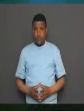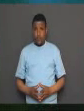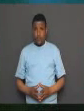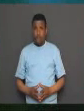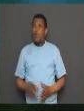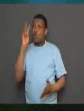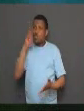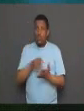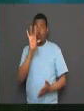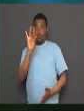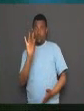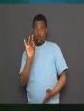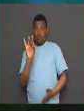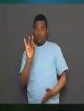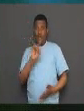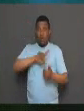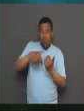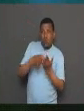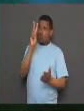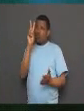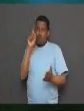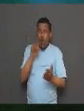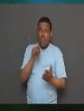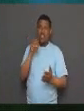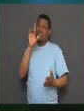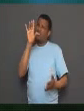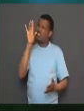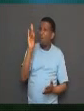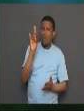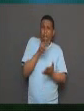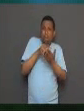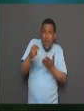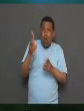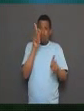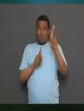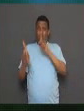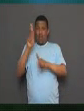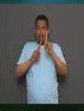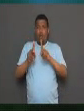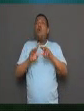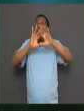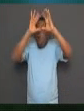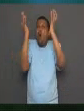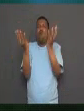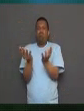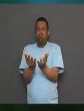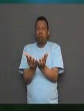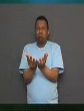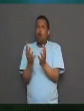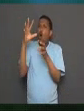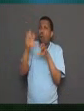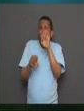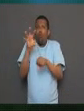In 2008, about 2.7 million people worldwide became